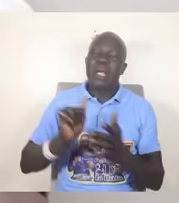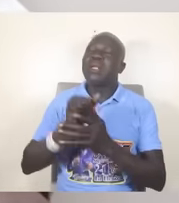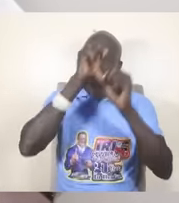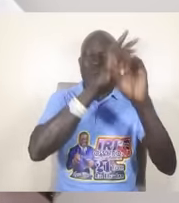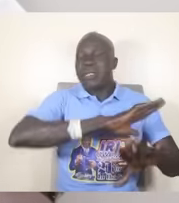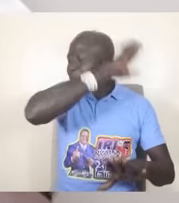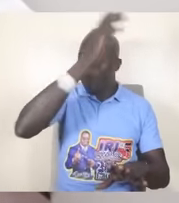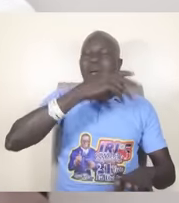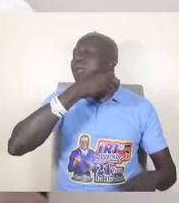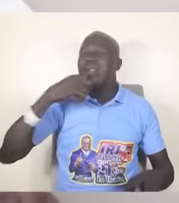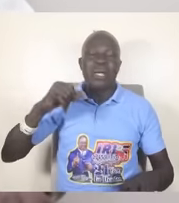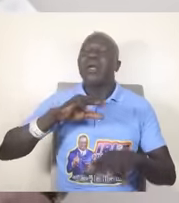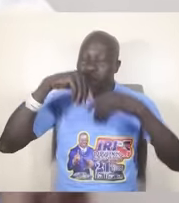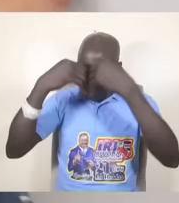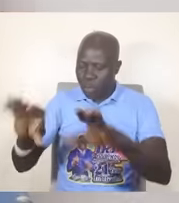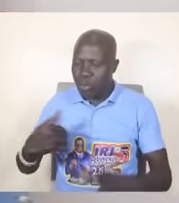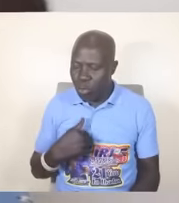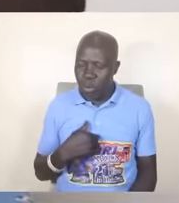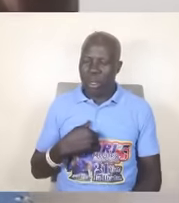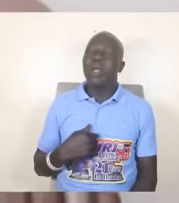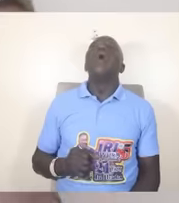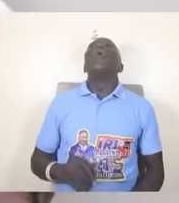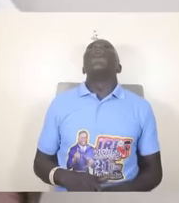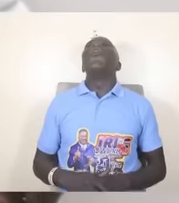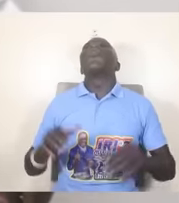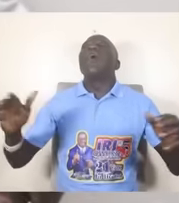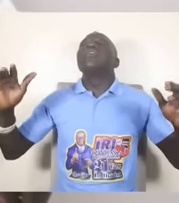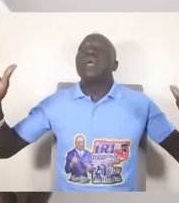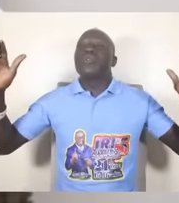the blessing that will never try. And your death for me. Oh yeah.